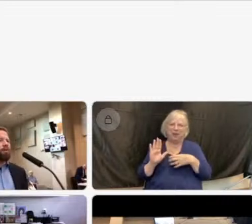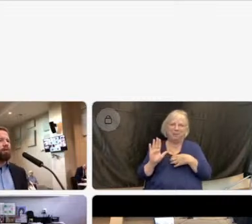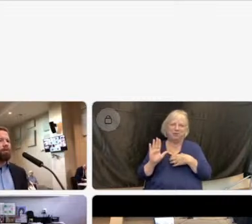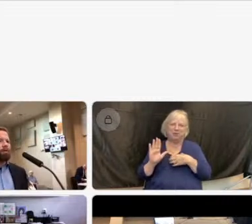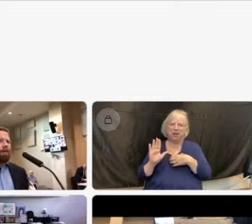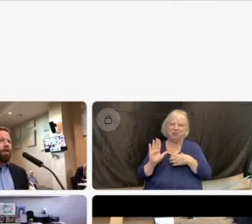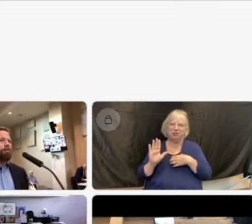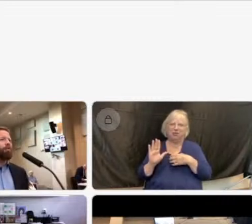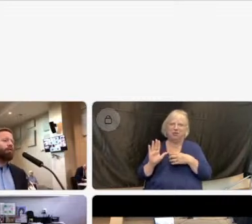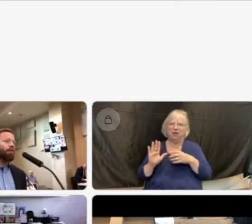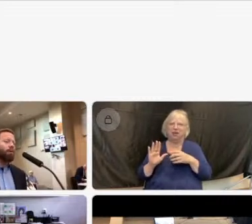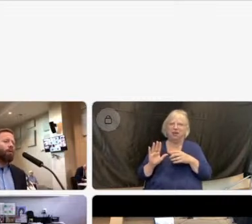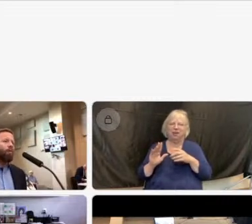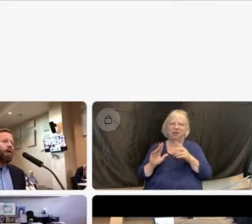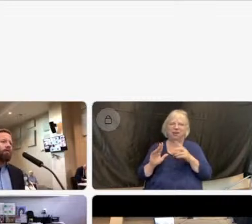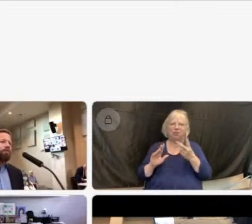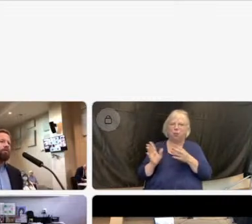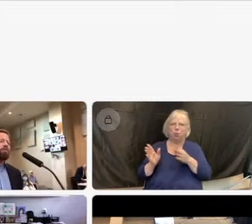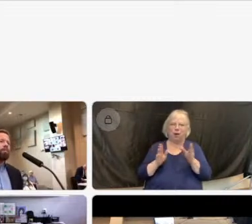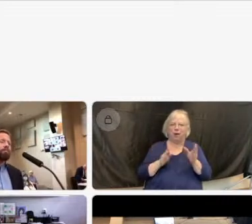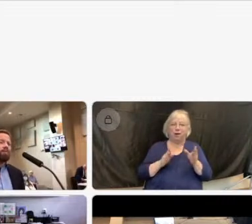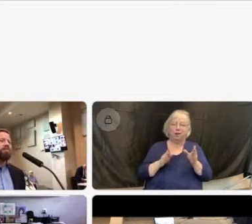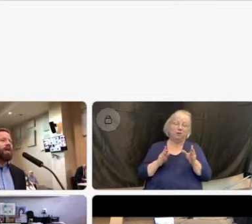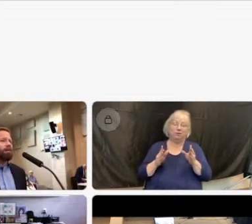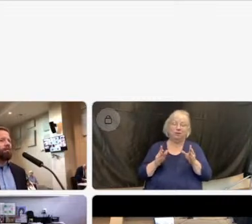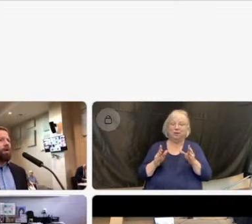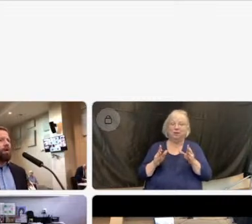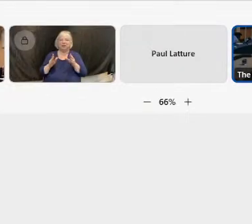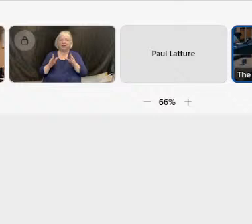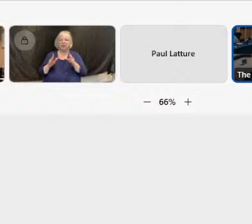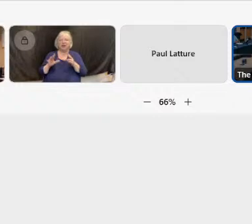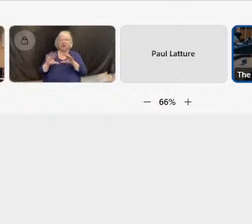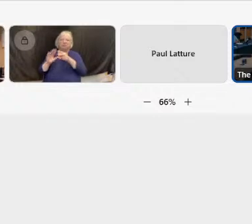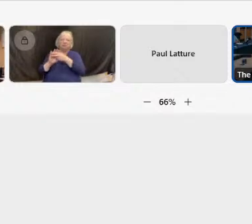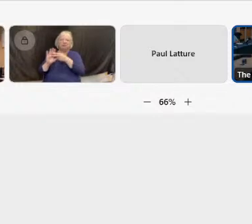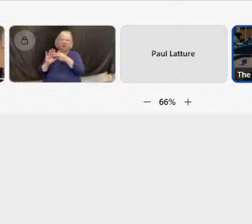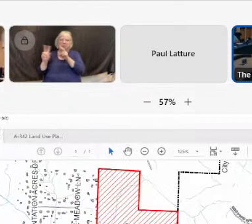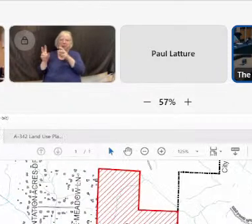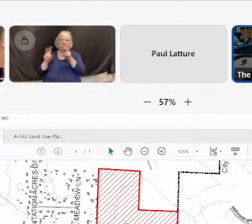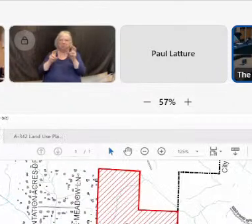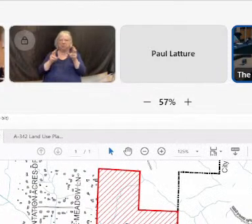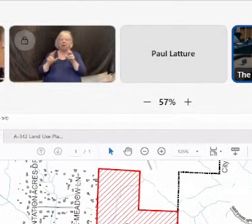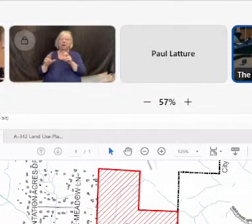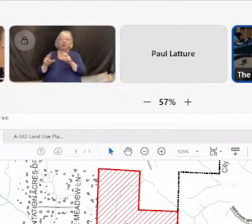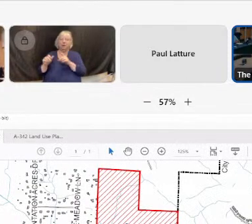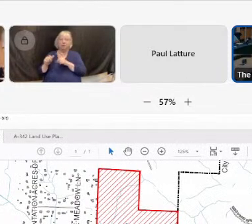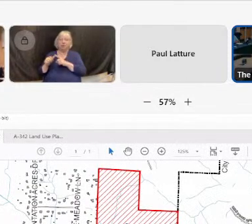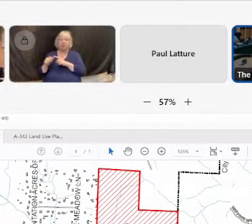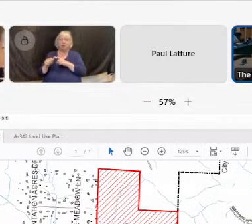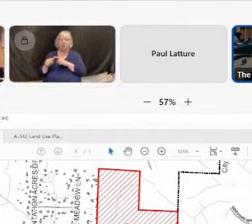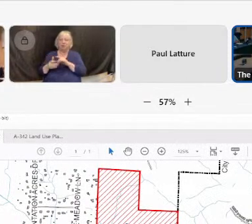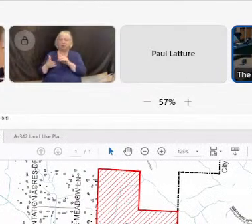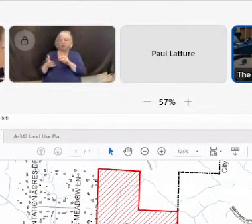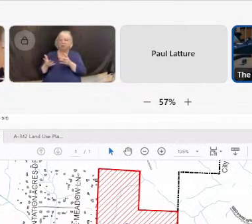objections in kind of 2 fundamental ways, or 2 substantive ways. The first is